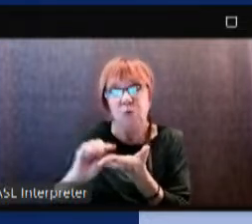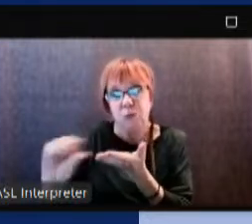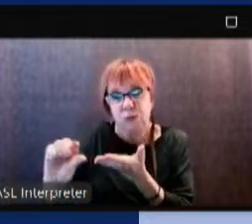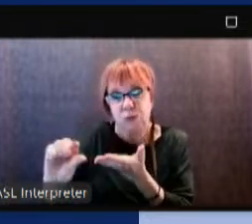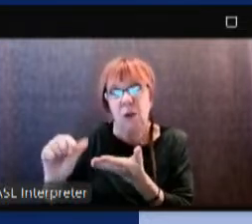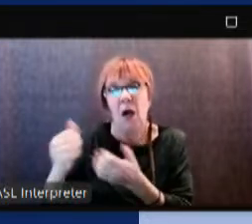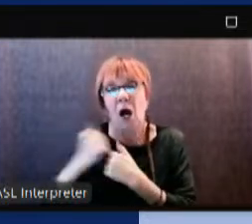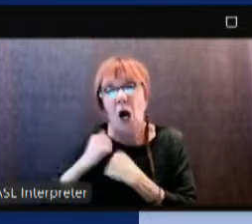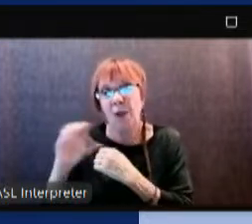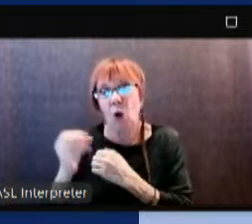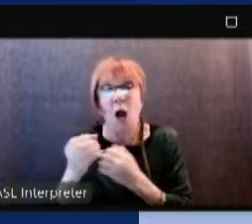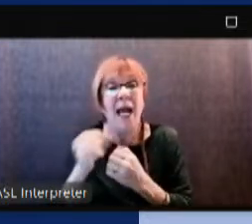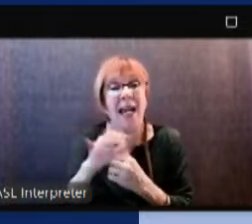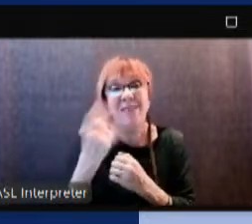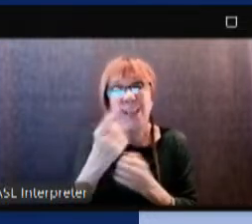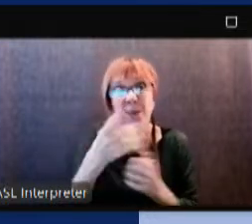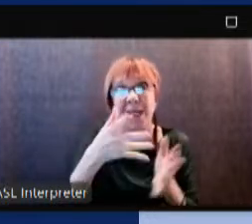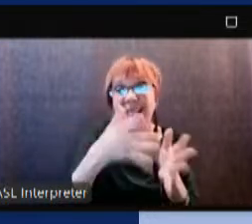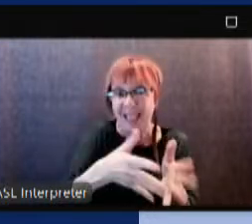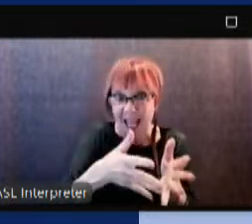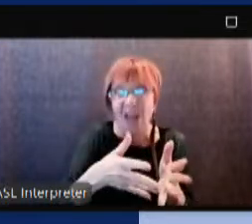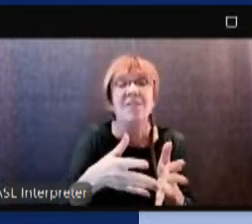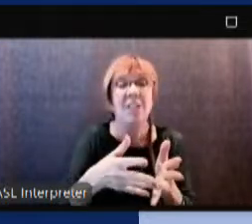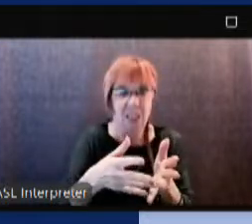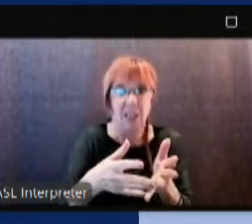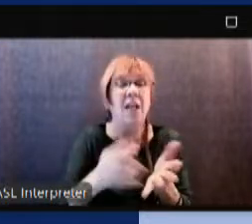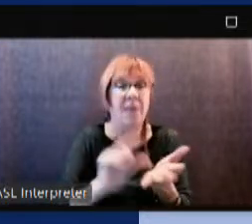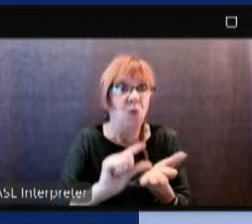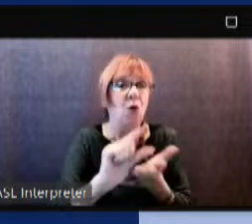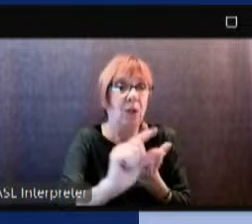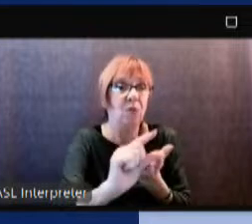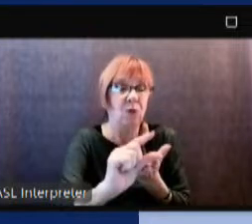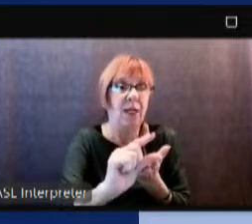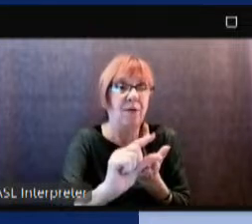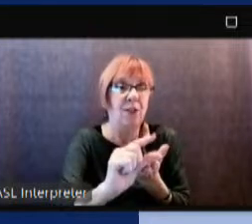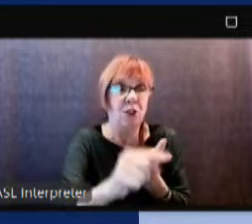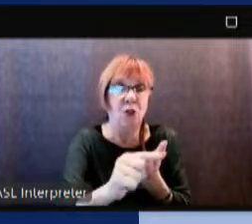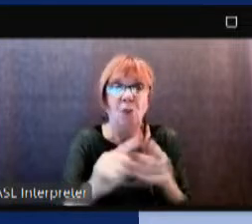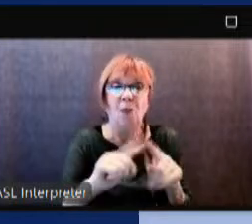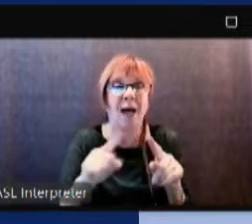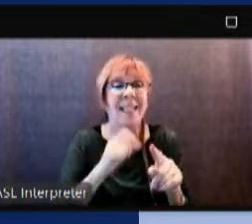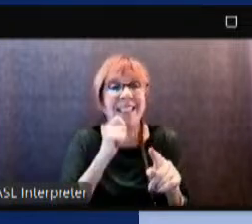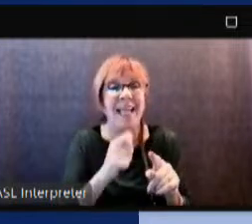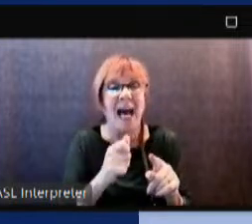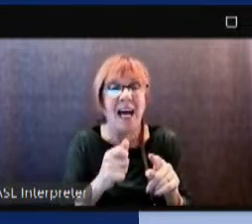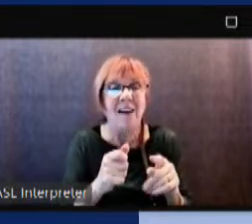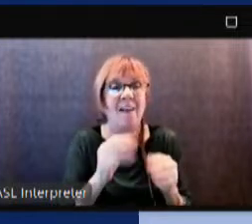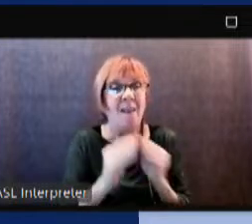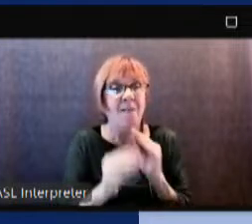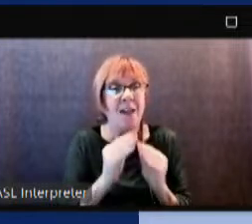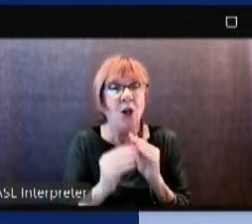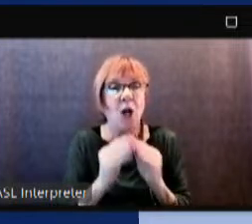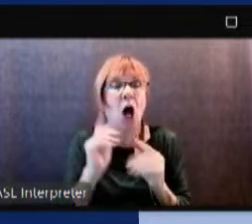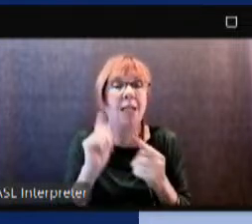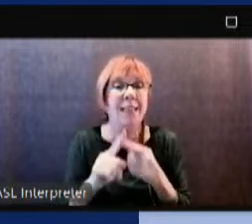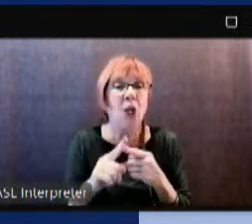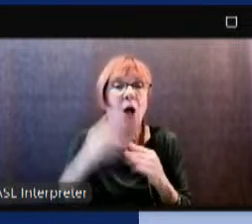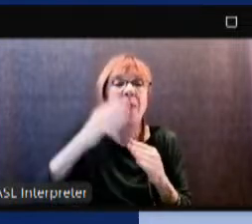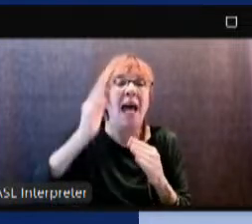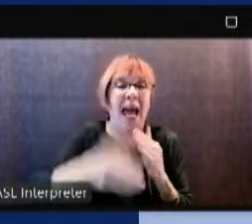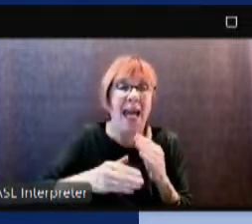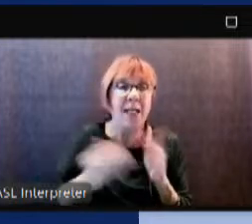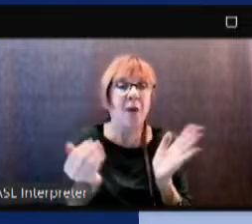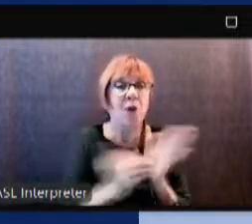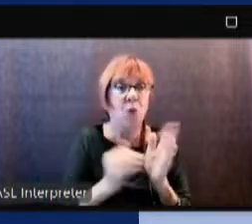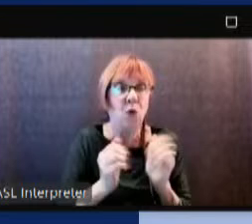debris removal program. And like you said as well, all that is not done until the end of the rebuild typically. So you don't have